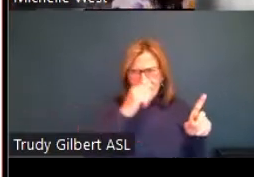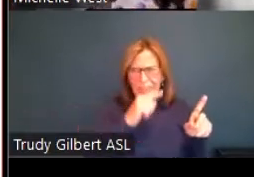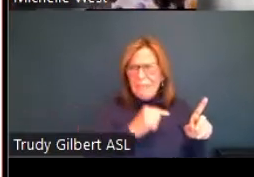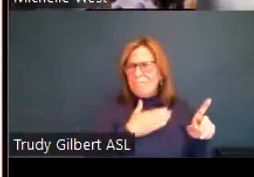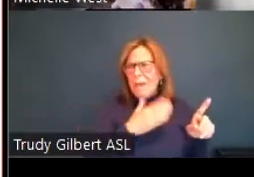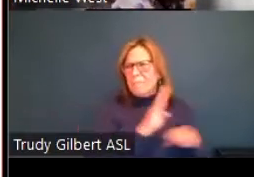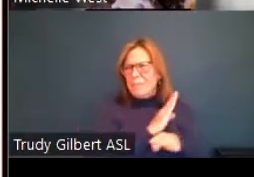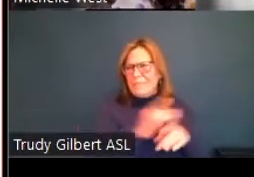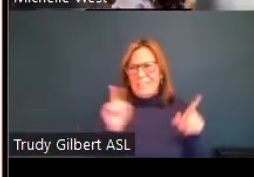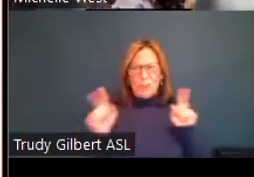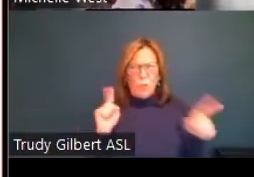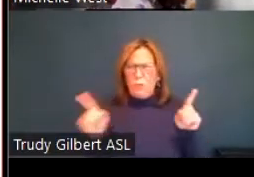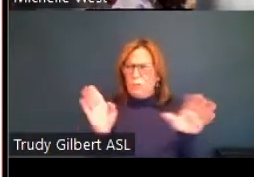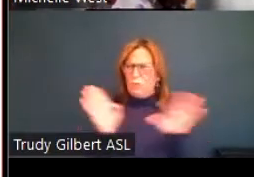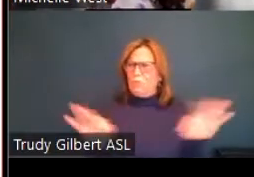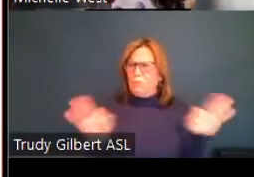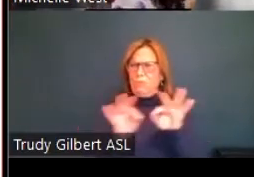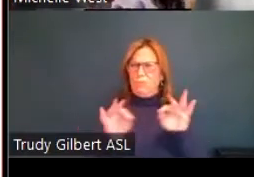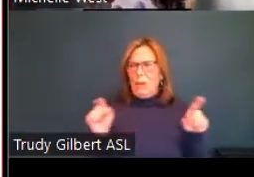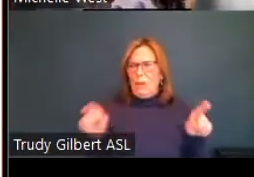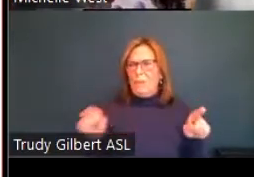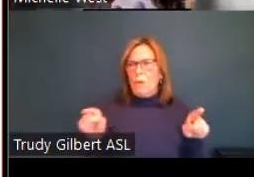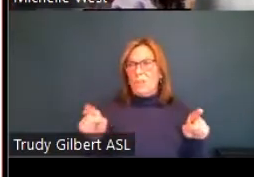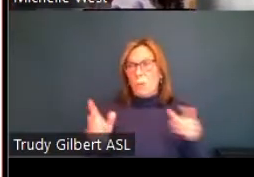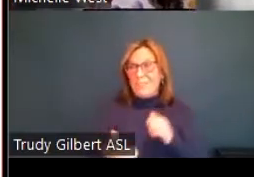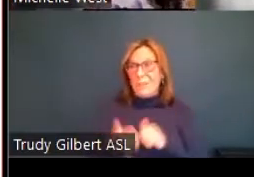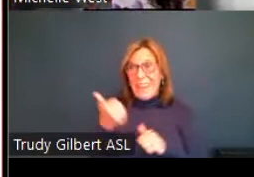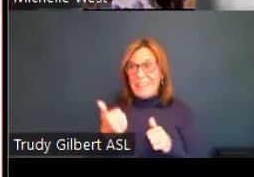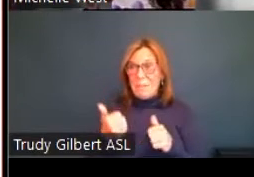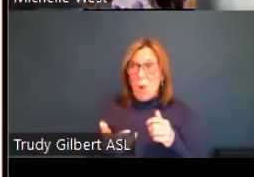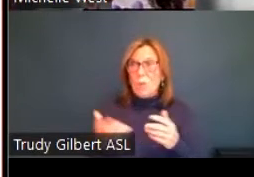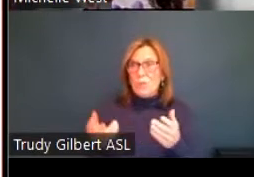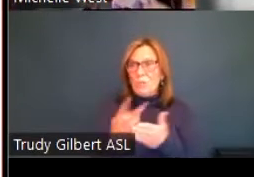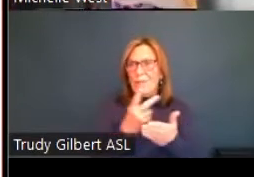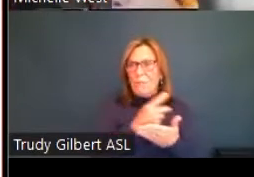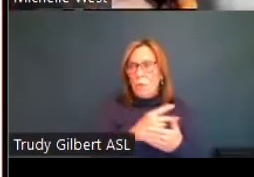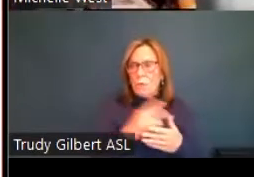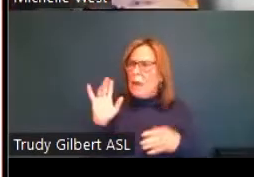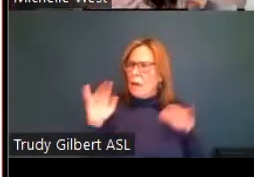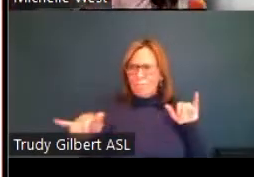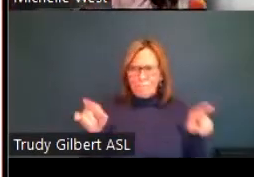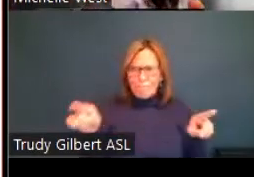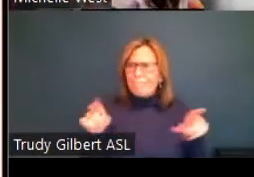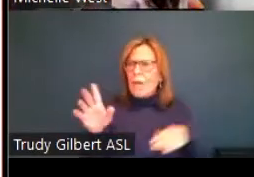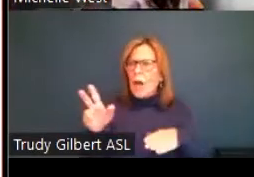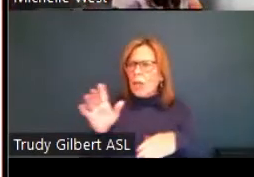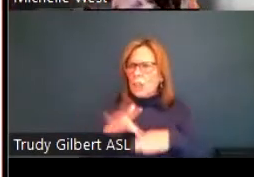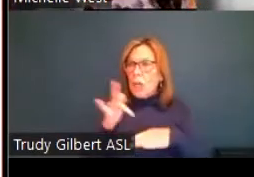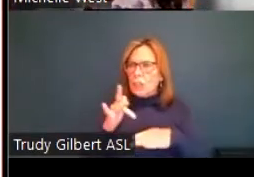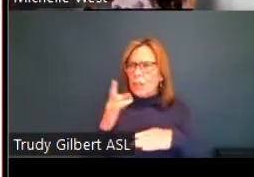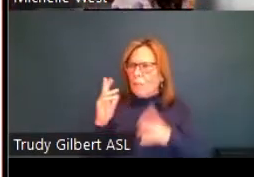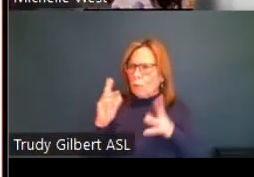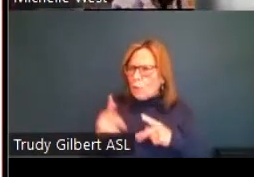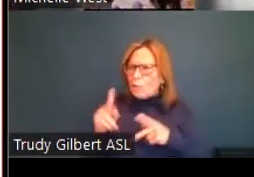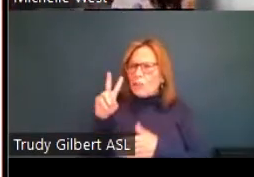follow because those are the ones that get the most reviews. But that's a touch. If people read a review about your center